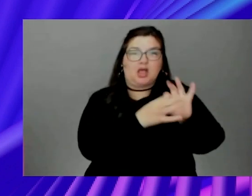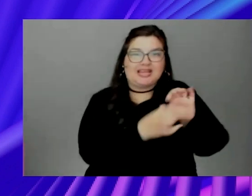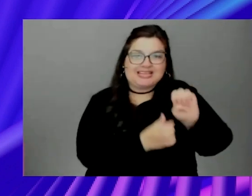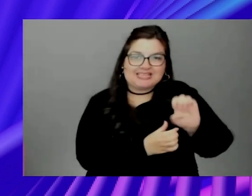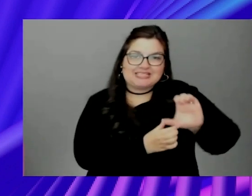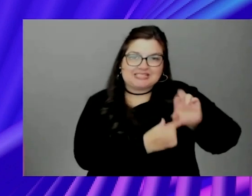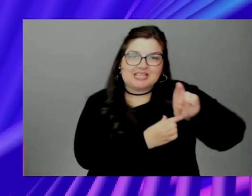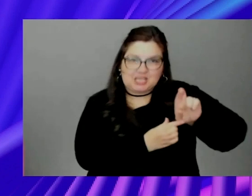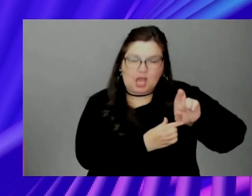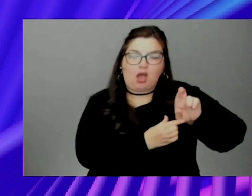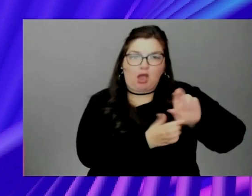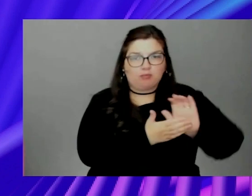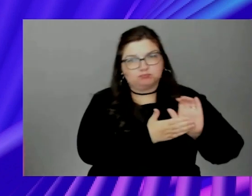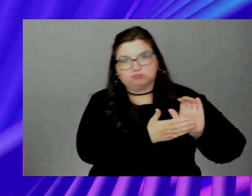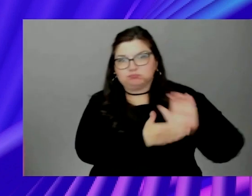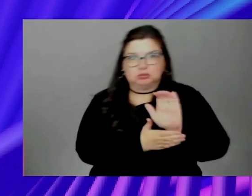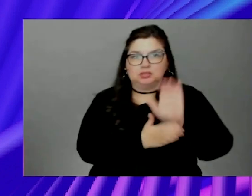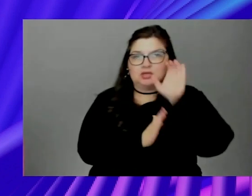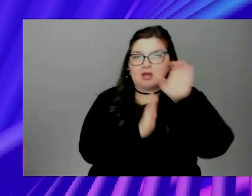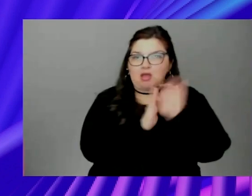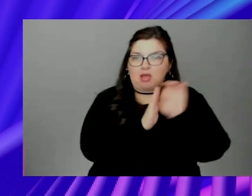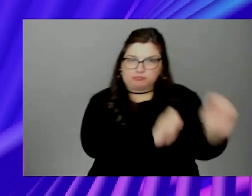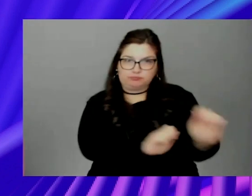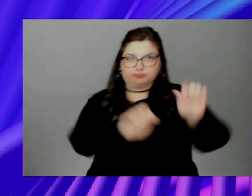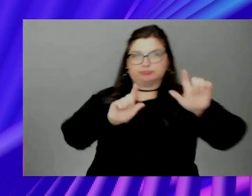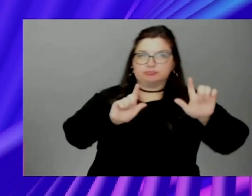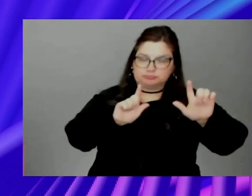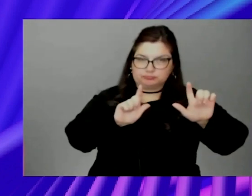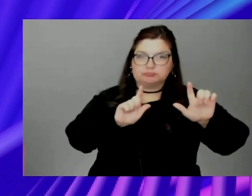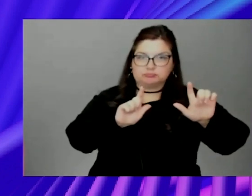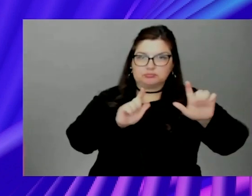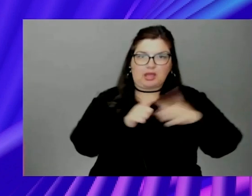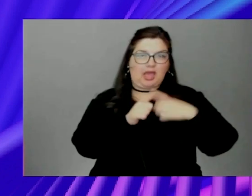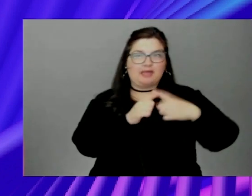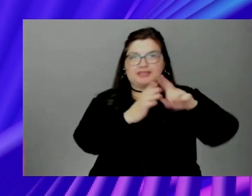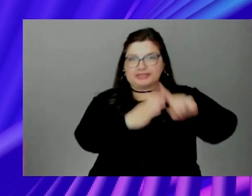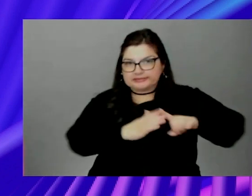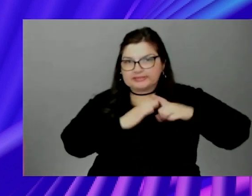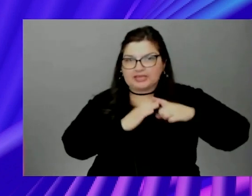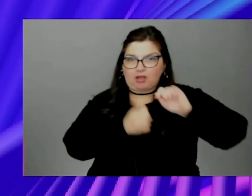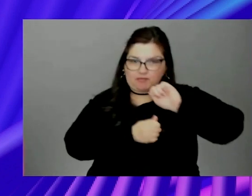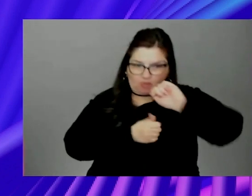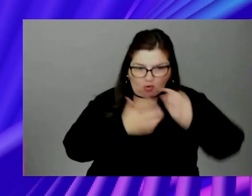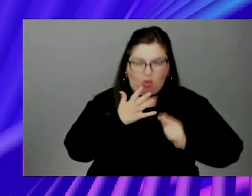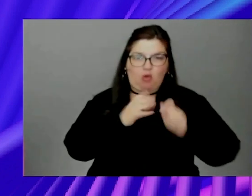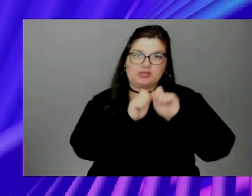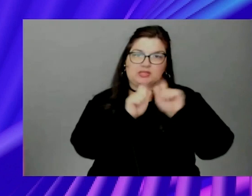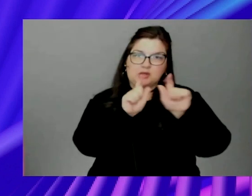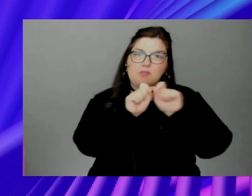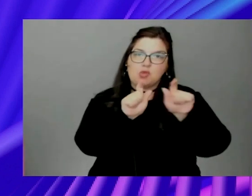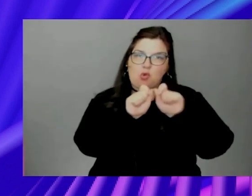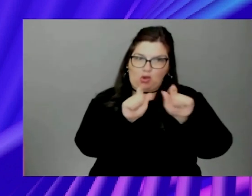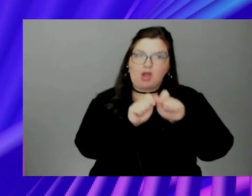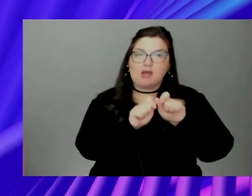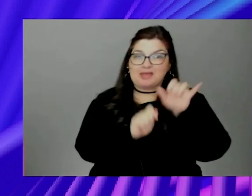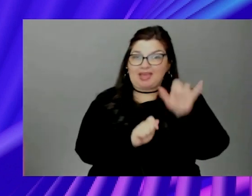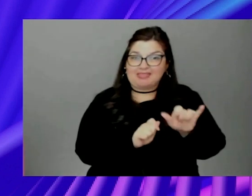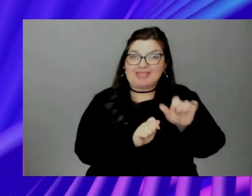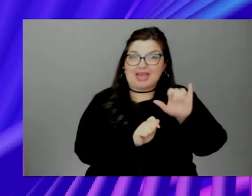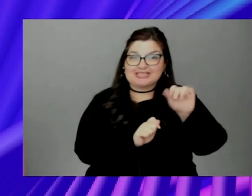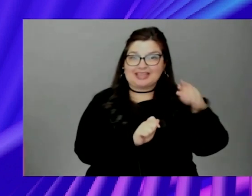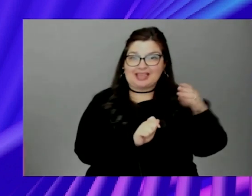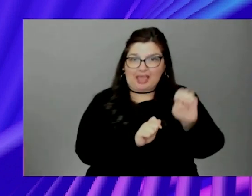up, and then kick off all of the deployments. So here's the actual pushing of the image going on.